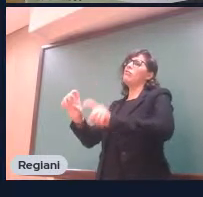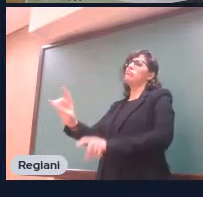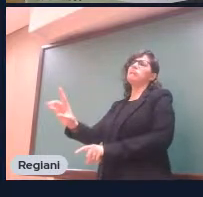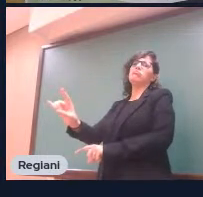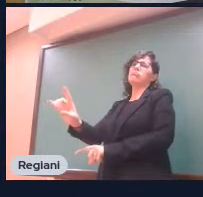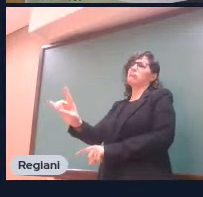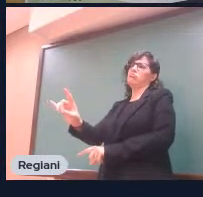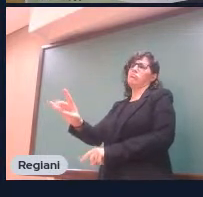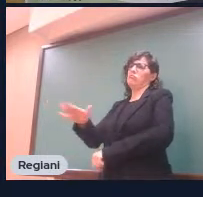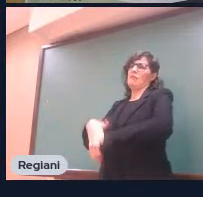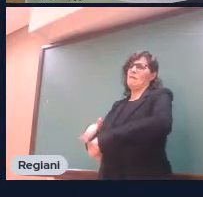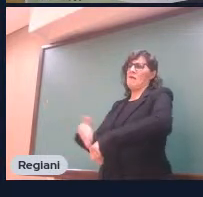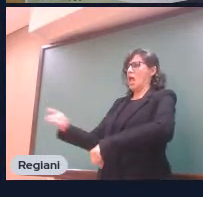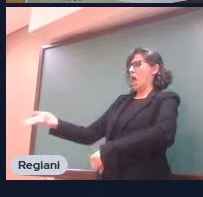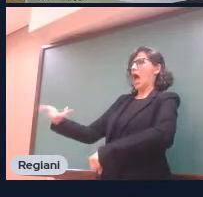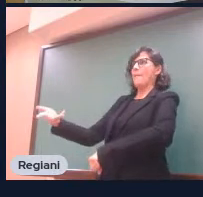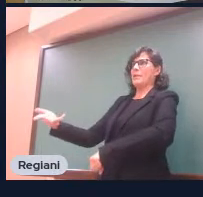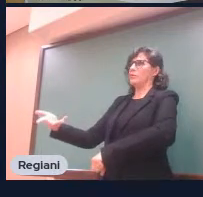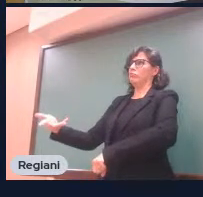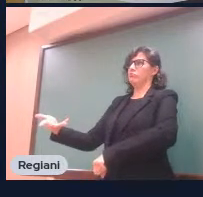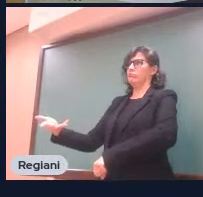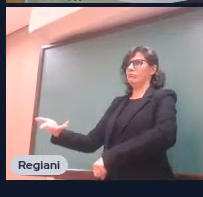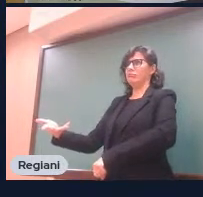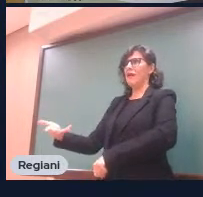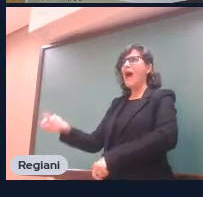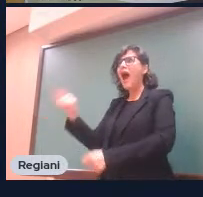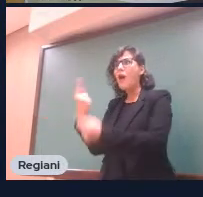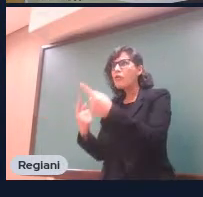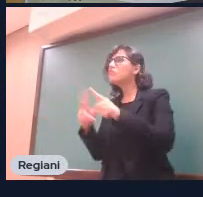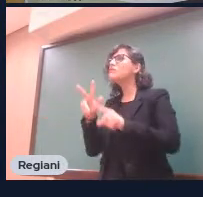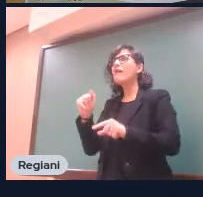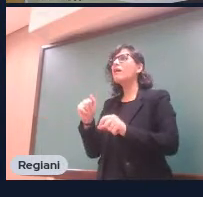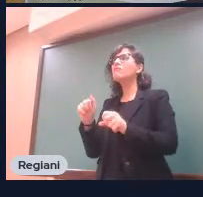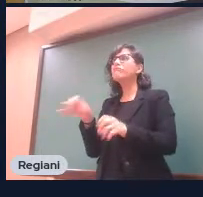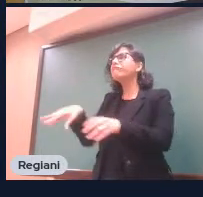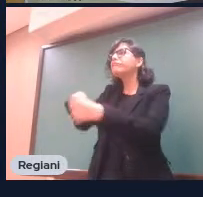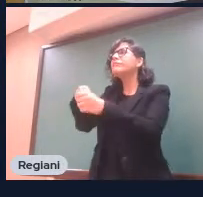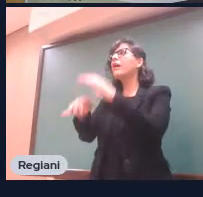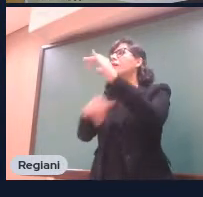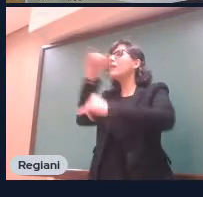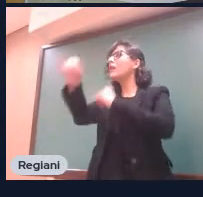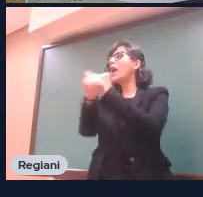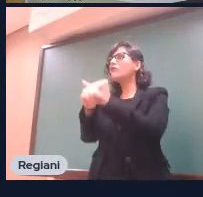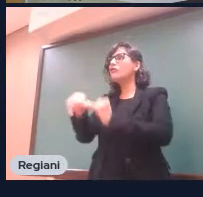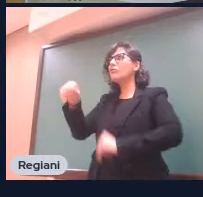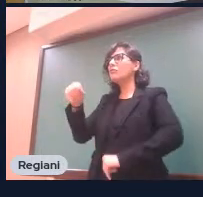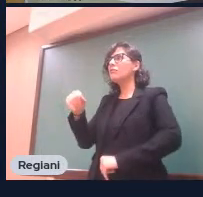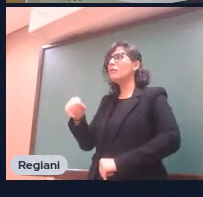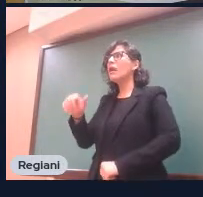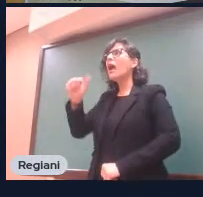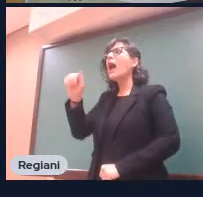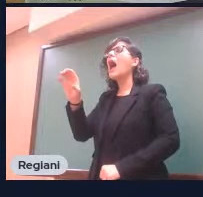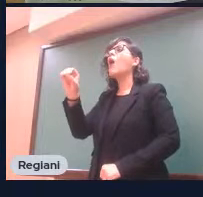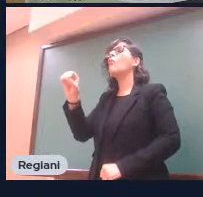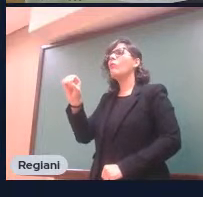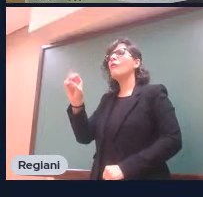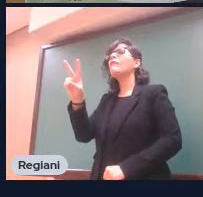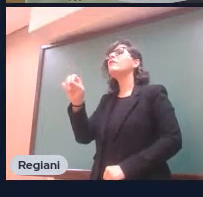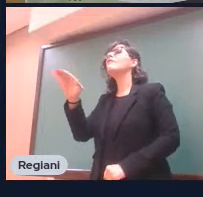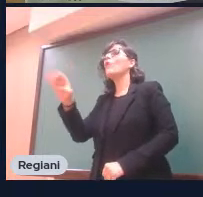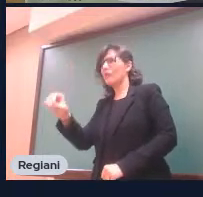It will be faster than ever. Some of it will be even live on the internet. Now, while lexicographers tended to be